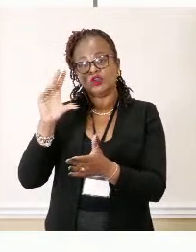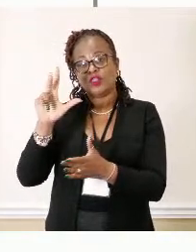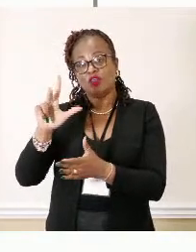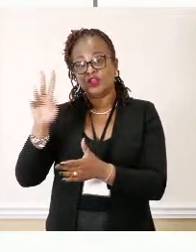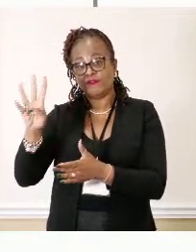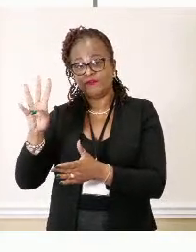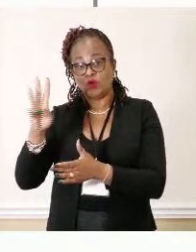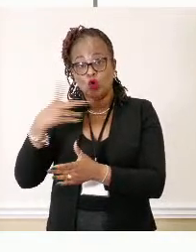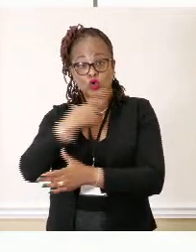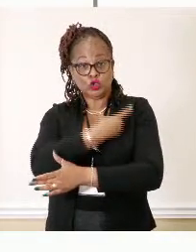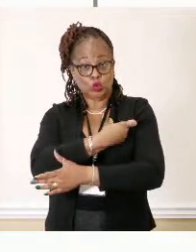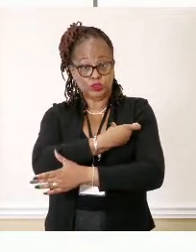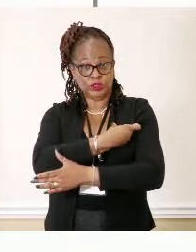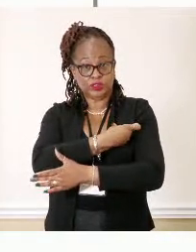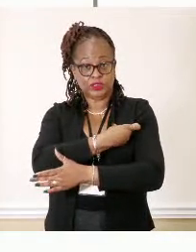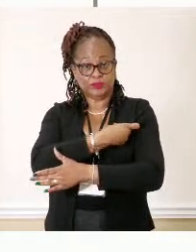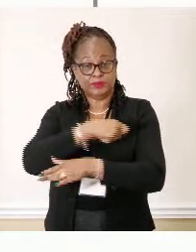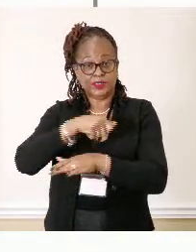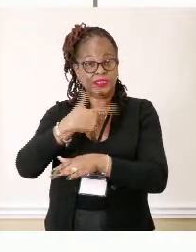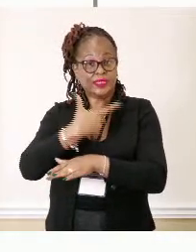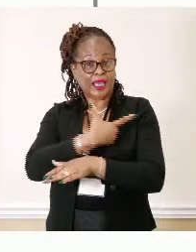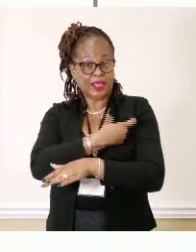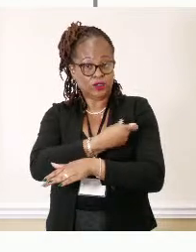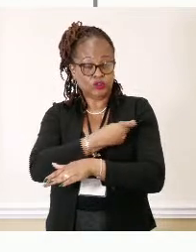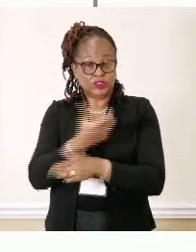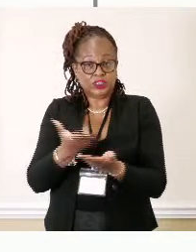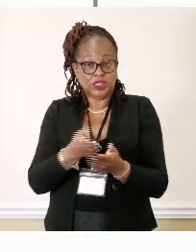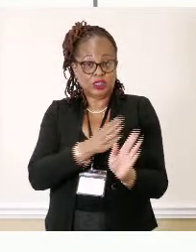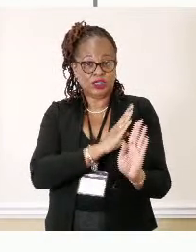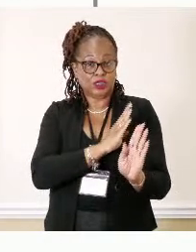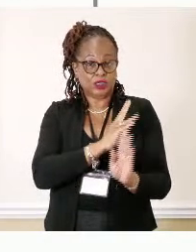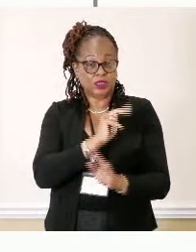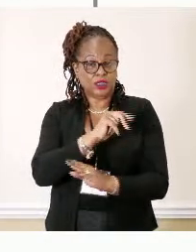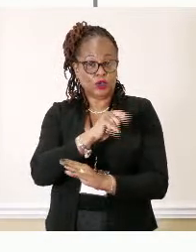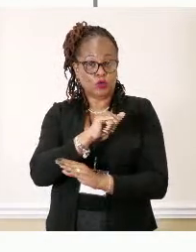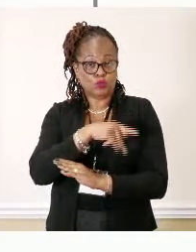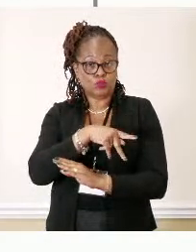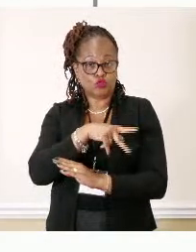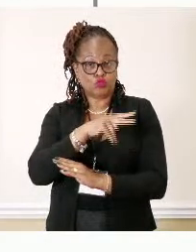16,934 doses have been administered on New Providence,